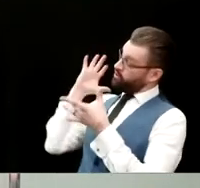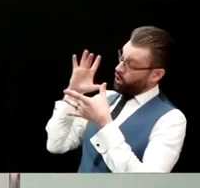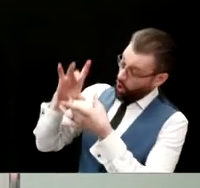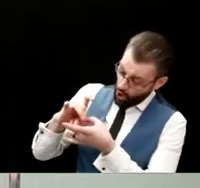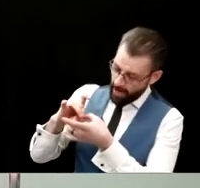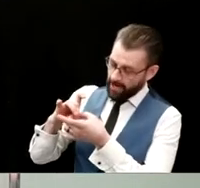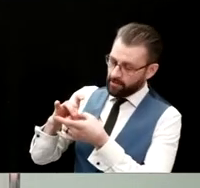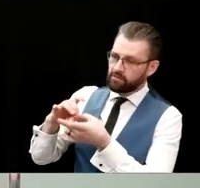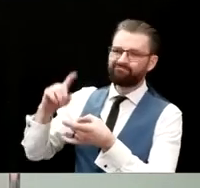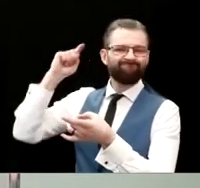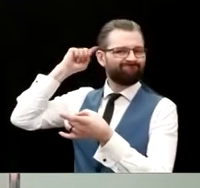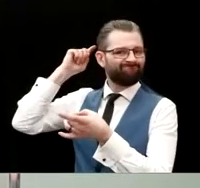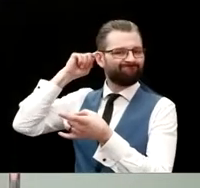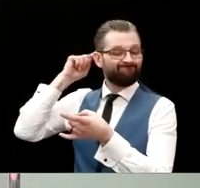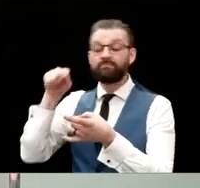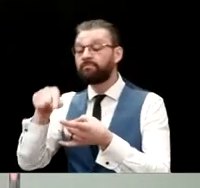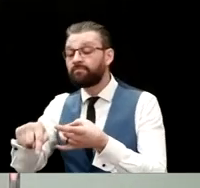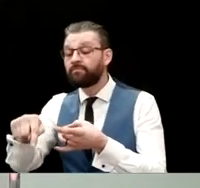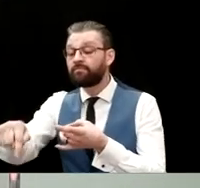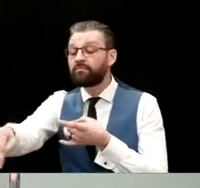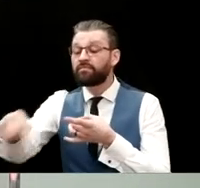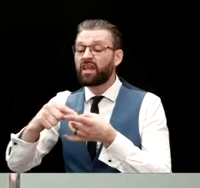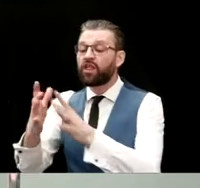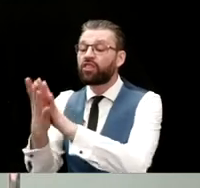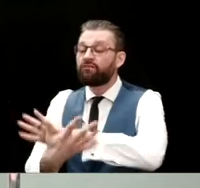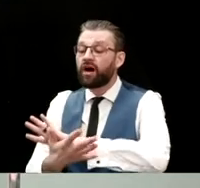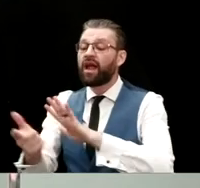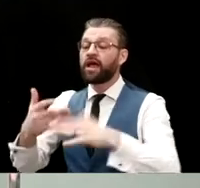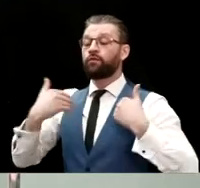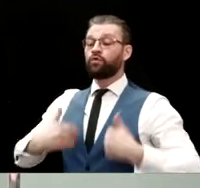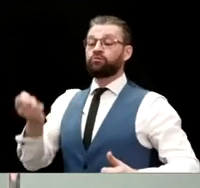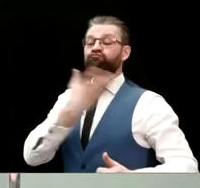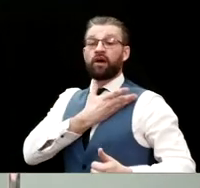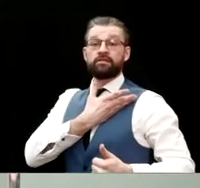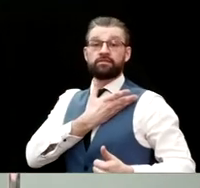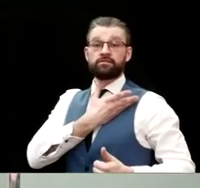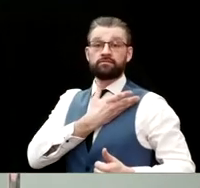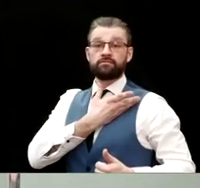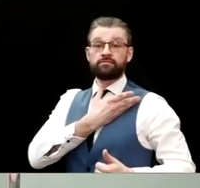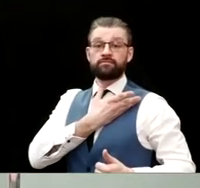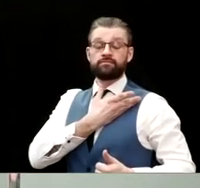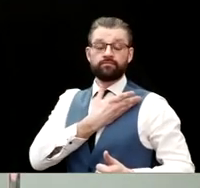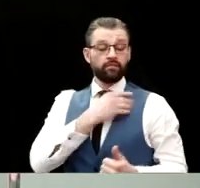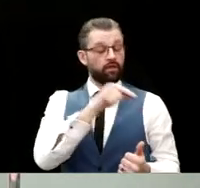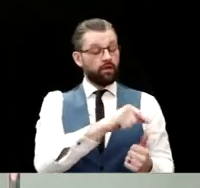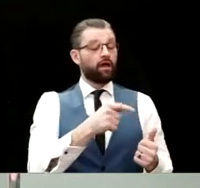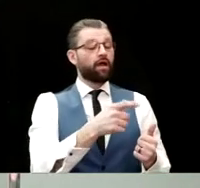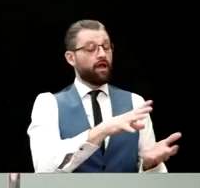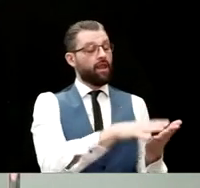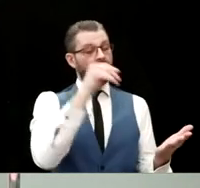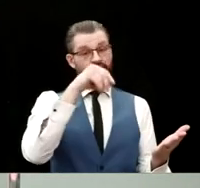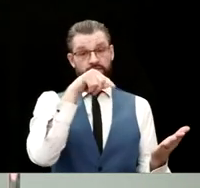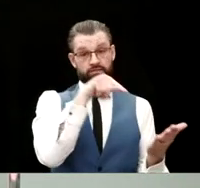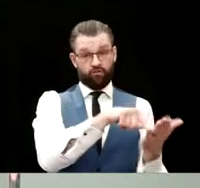be consciously aware of violations of human rights in our current world. On the Lessons from Auschwitz Online